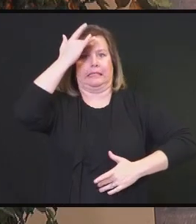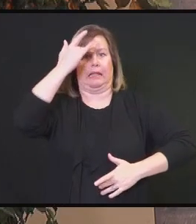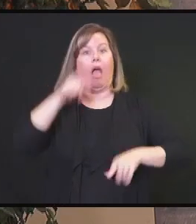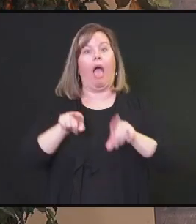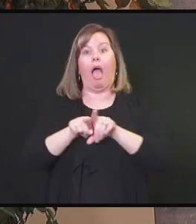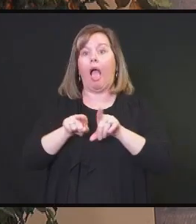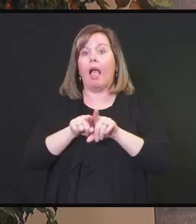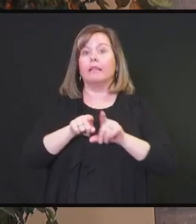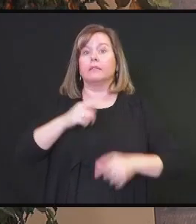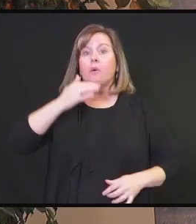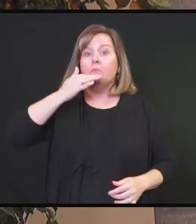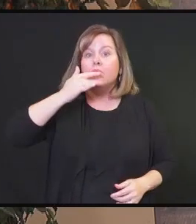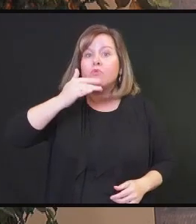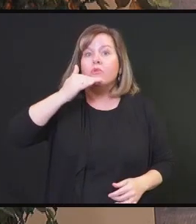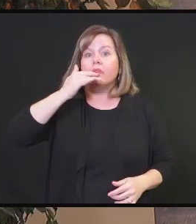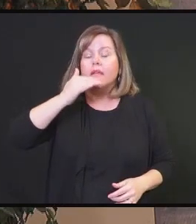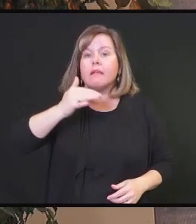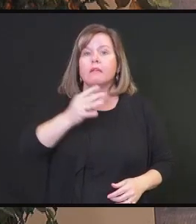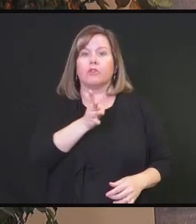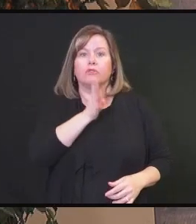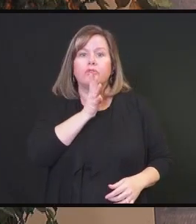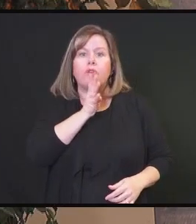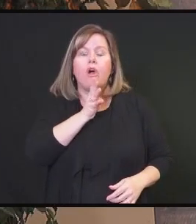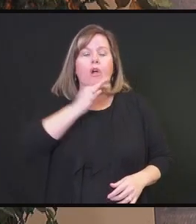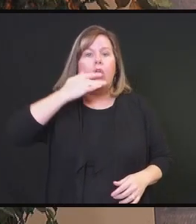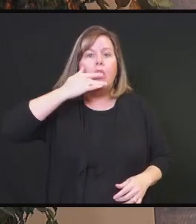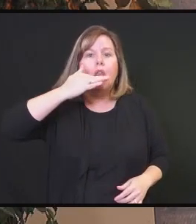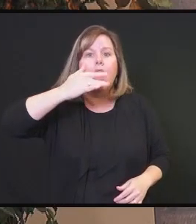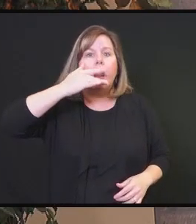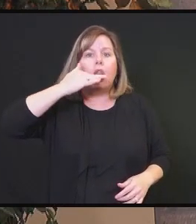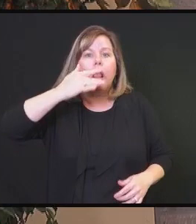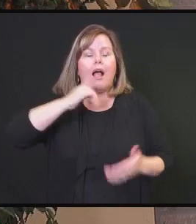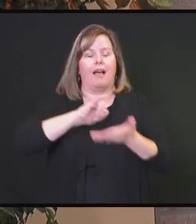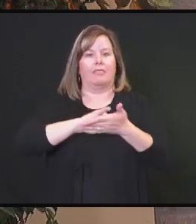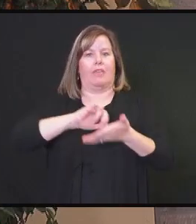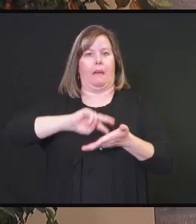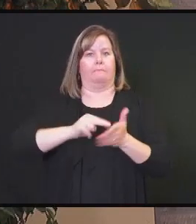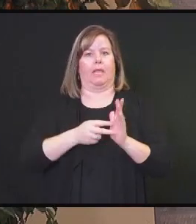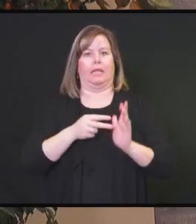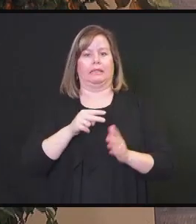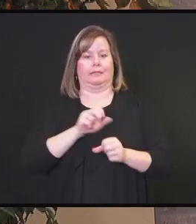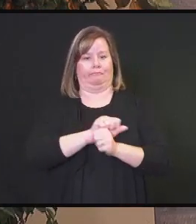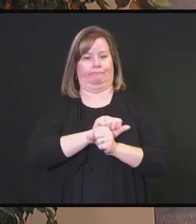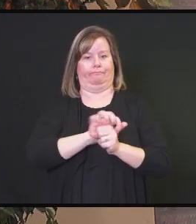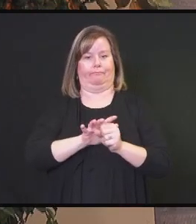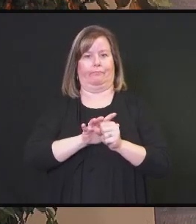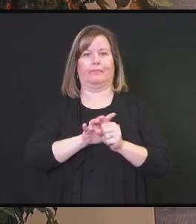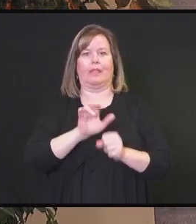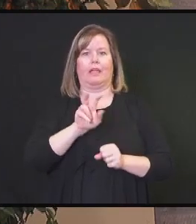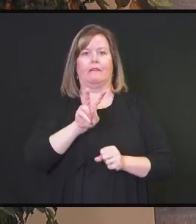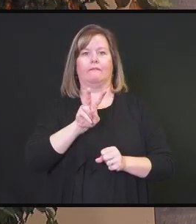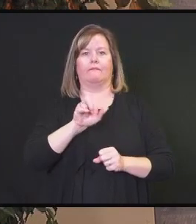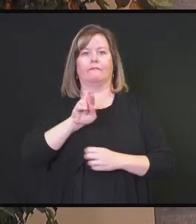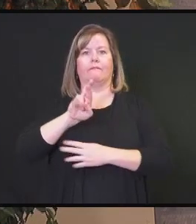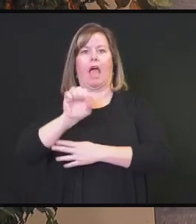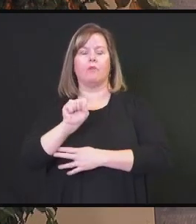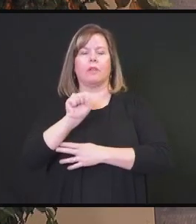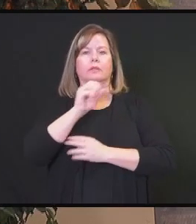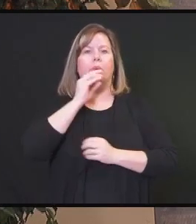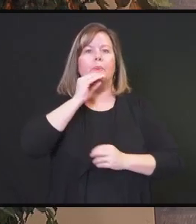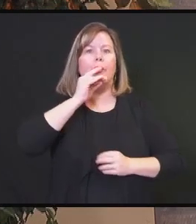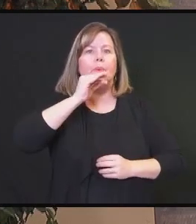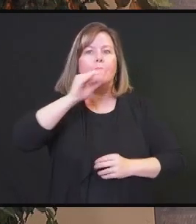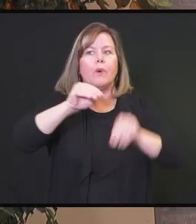are exhaling moisture, and that moisture carries virus particles with it. And so wearing the mask helps to keep that